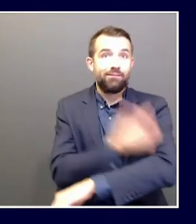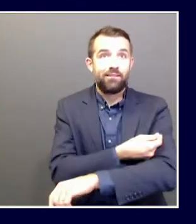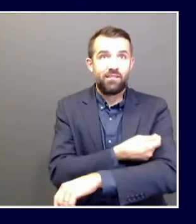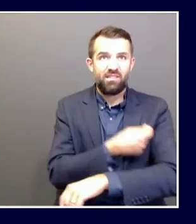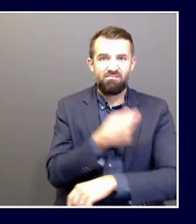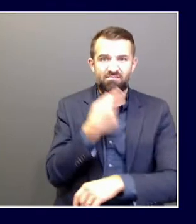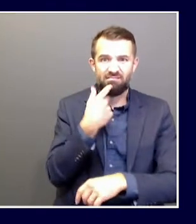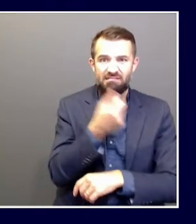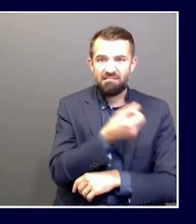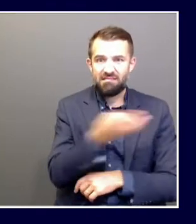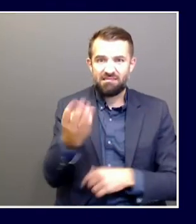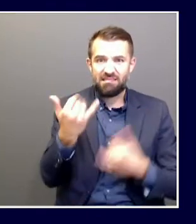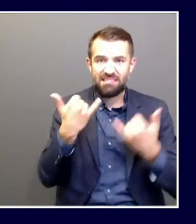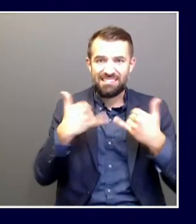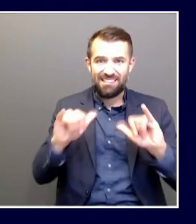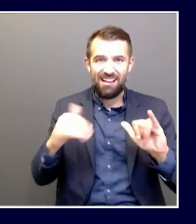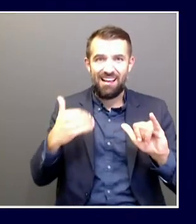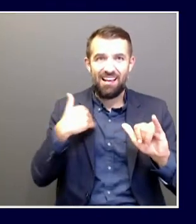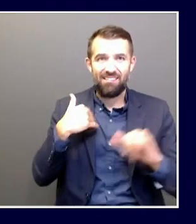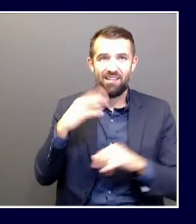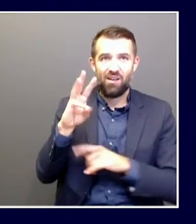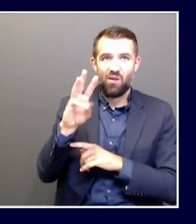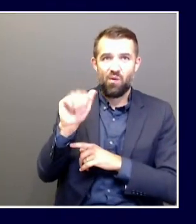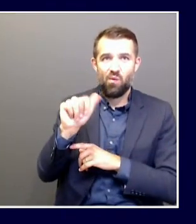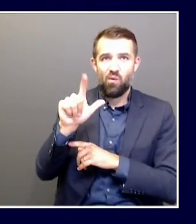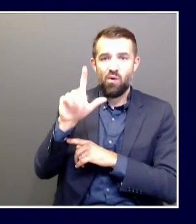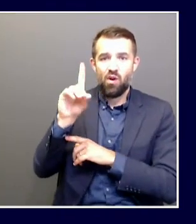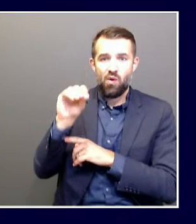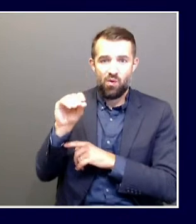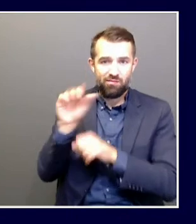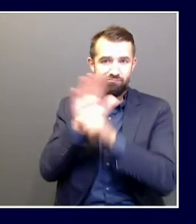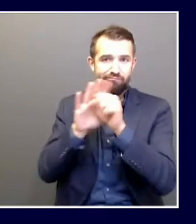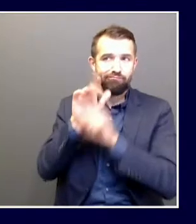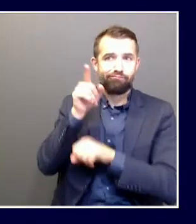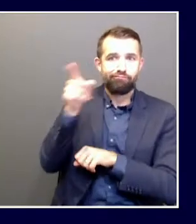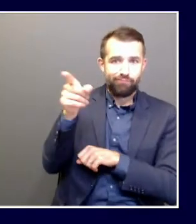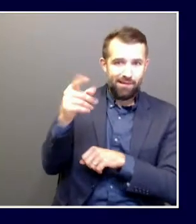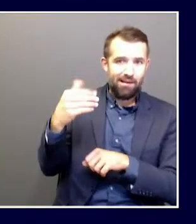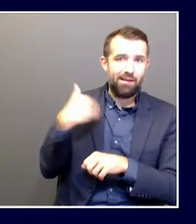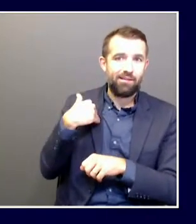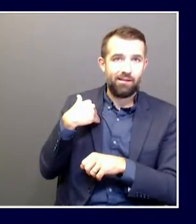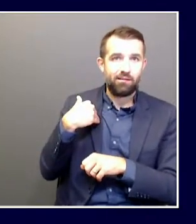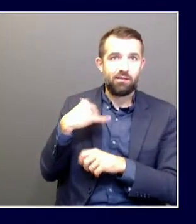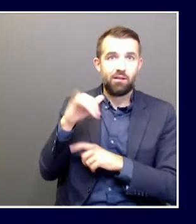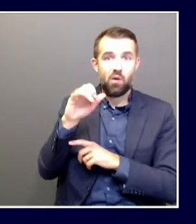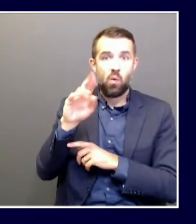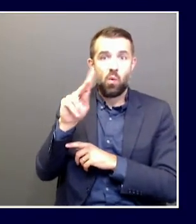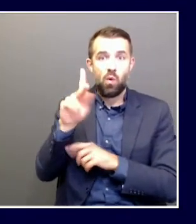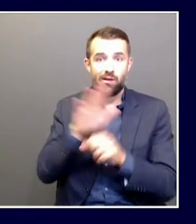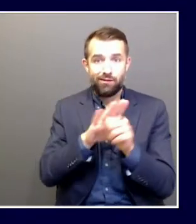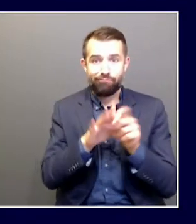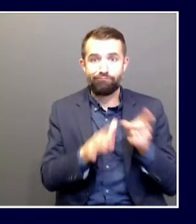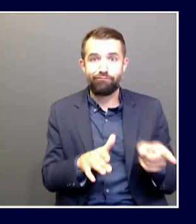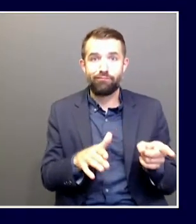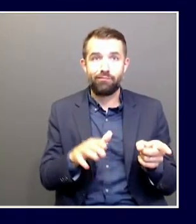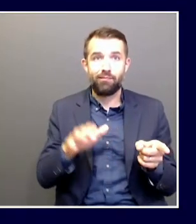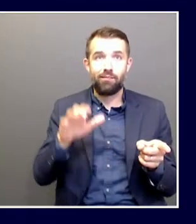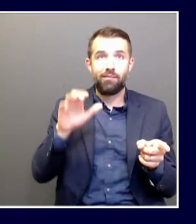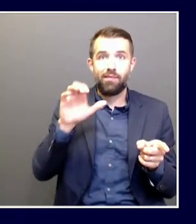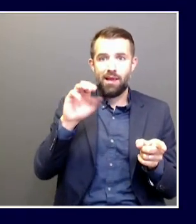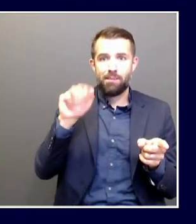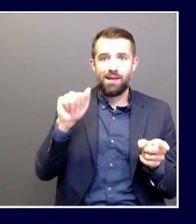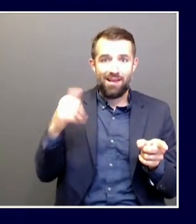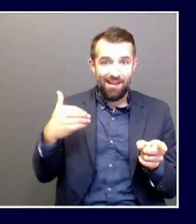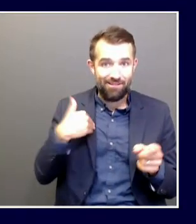drive from, but we've still got the large scale site that York County EMA is operating in partnership with us in